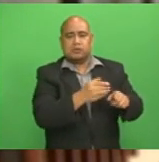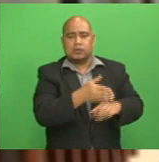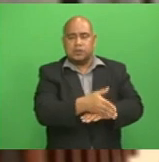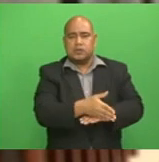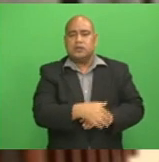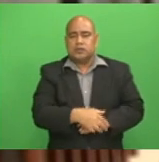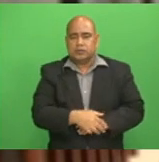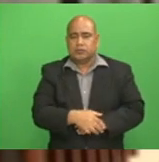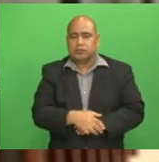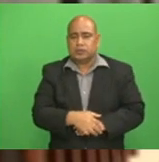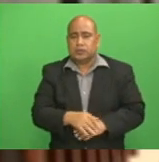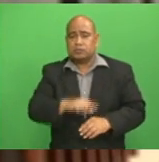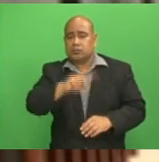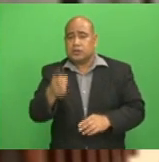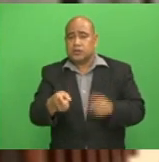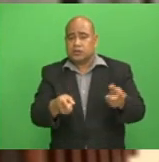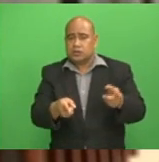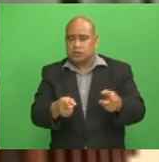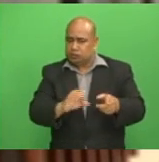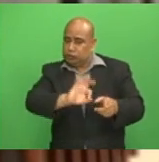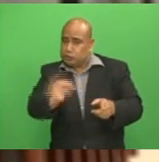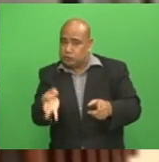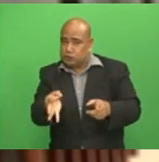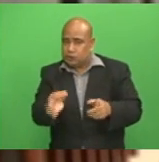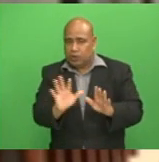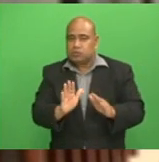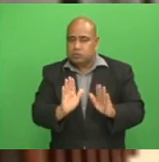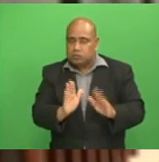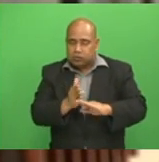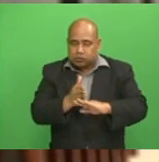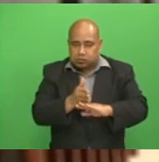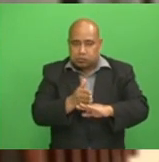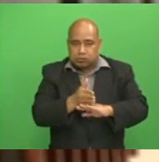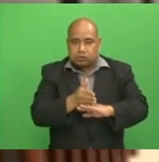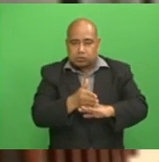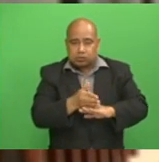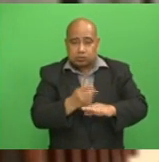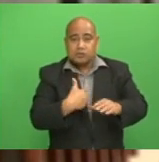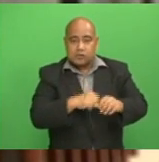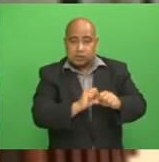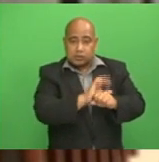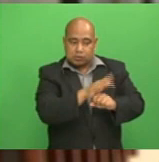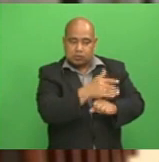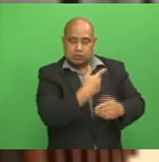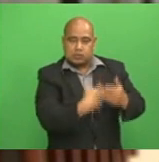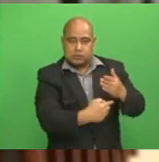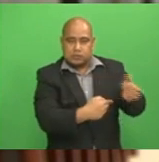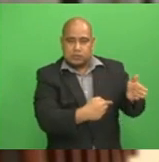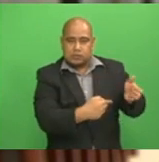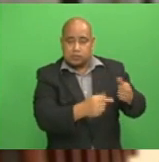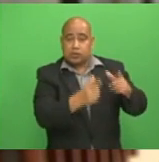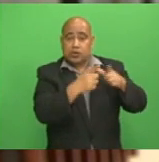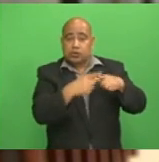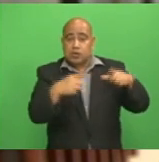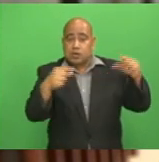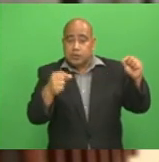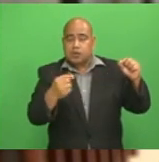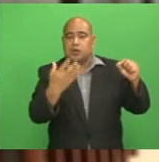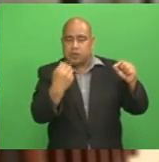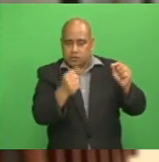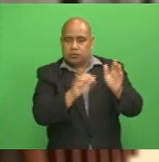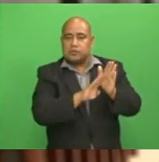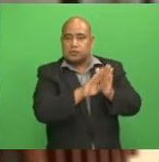the world's largest economy. Meanwhile, the Bank of Japan increased the overall lending packages for cash-strapped firms to $1